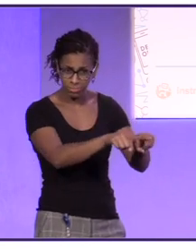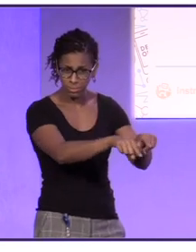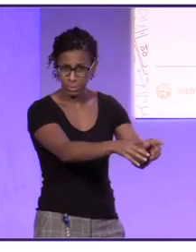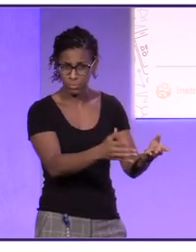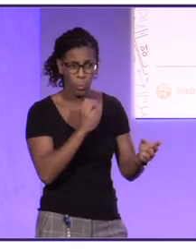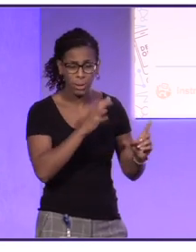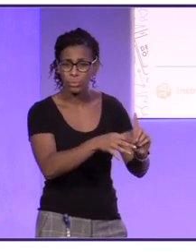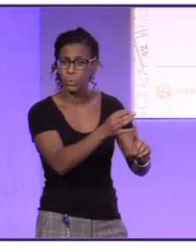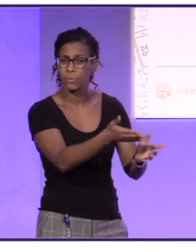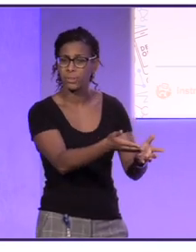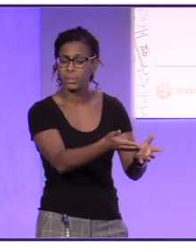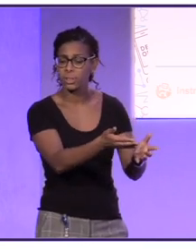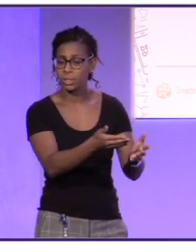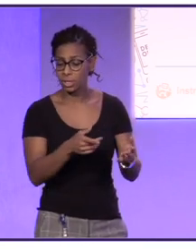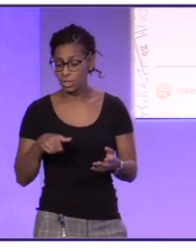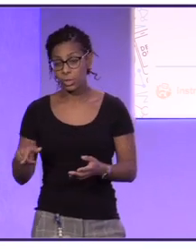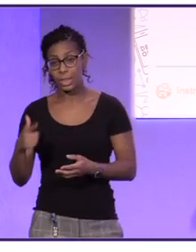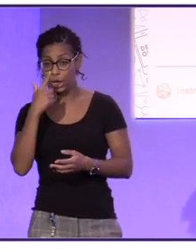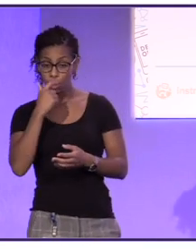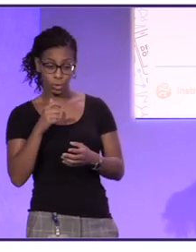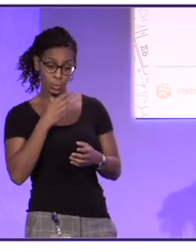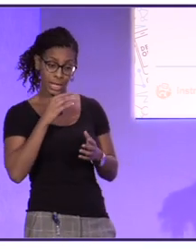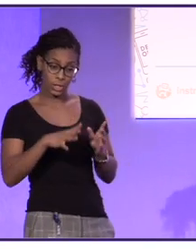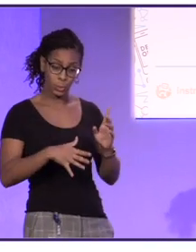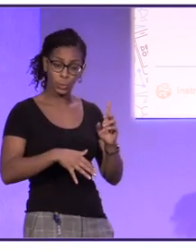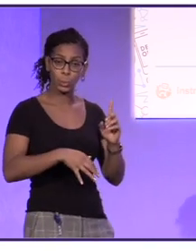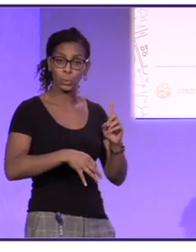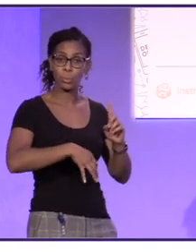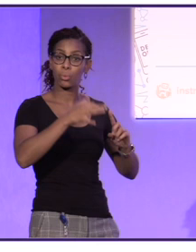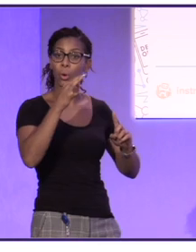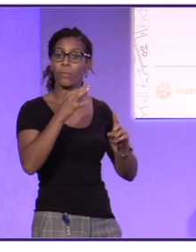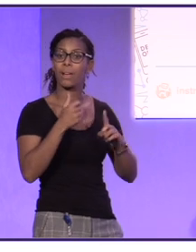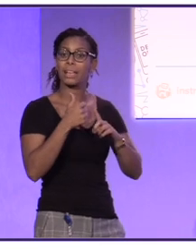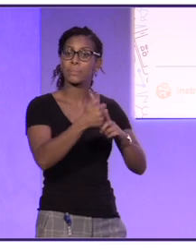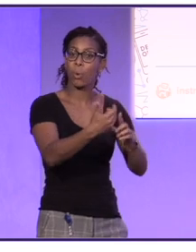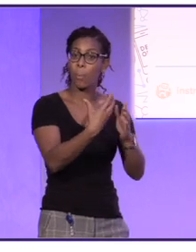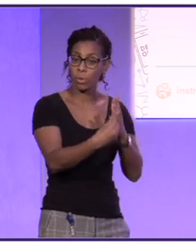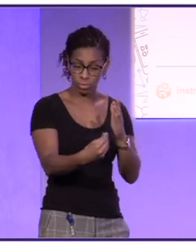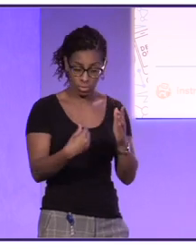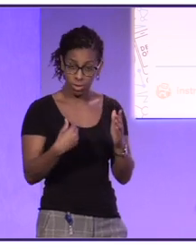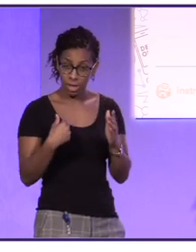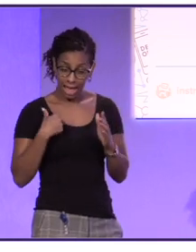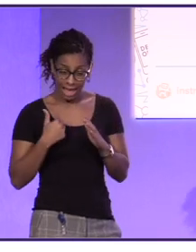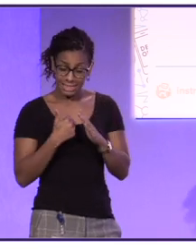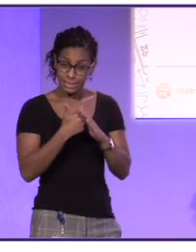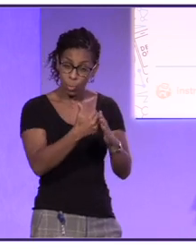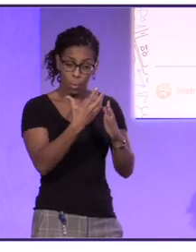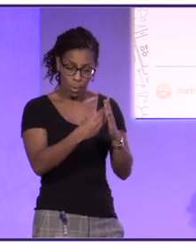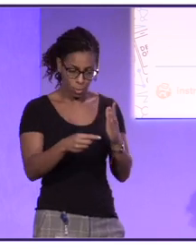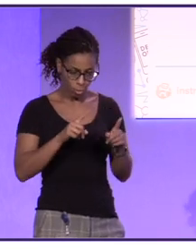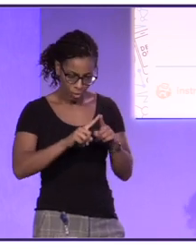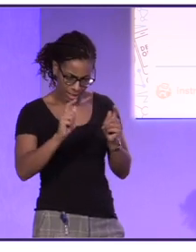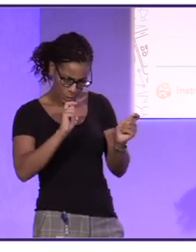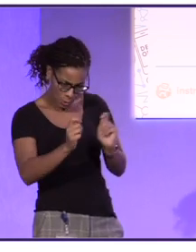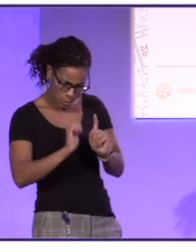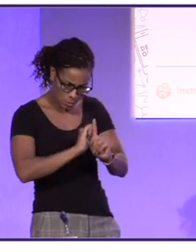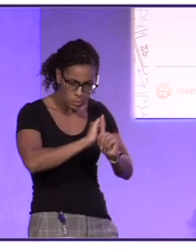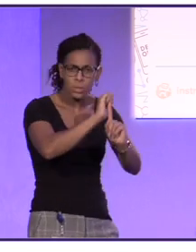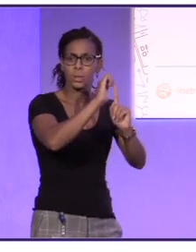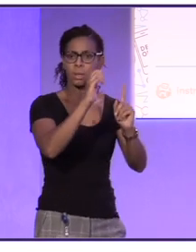influence to improve the support model as well. We were constantly iterating on our support model to make it work for everybody